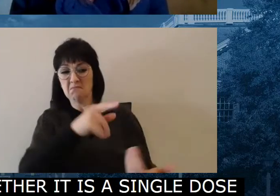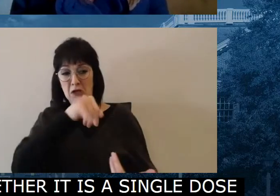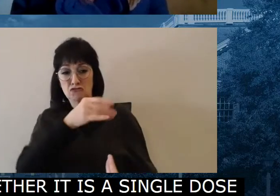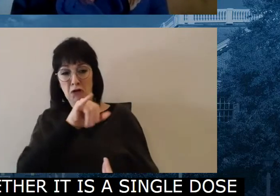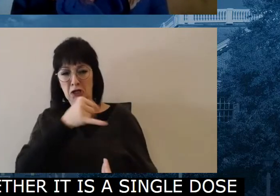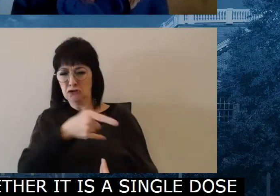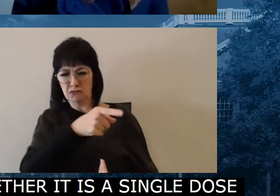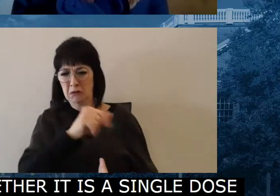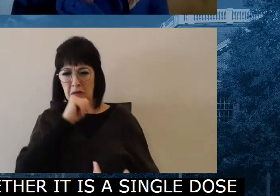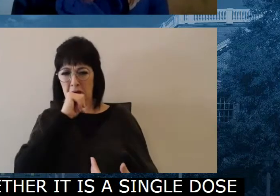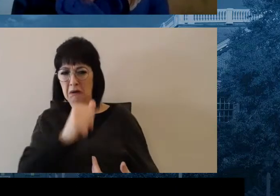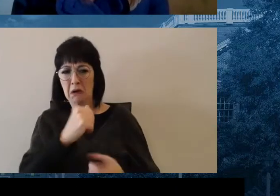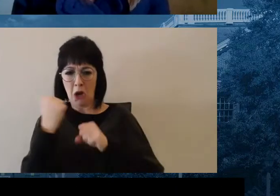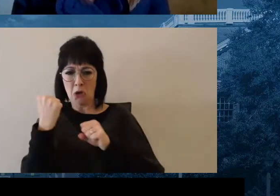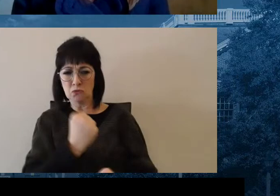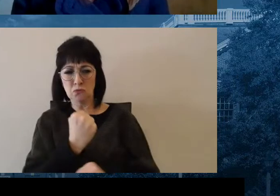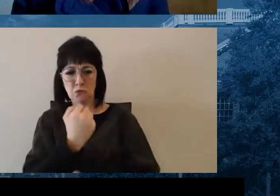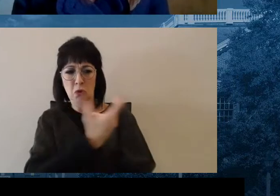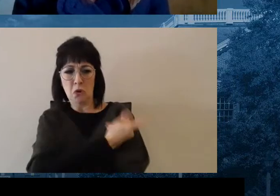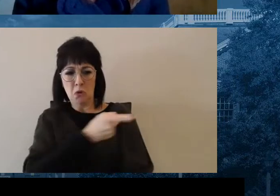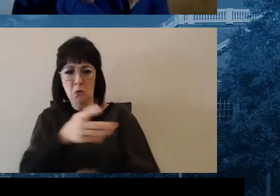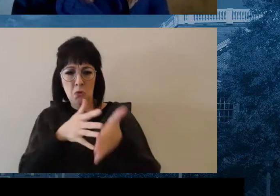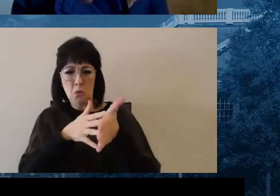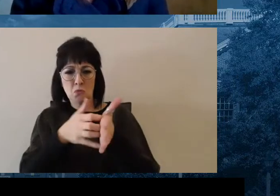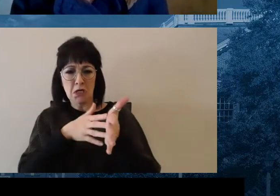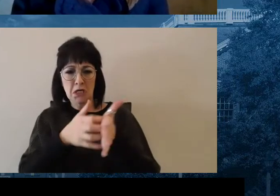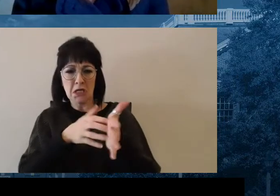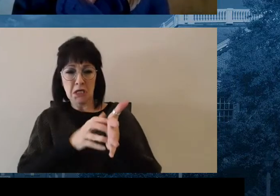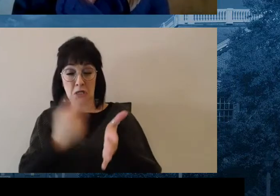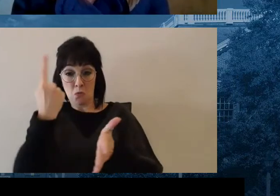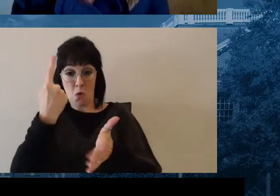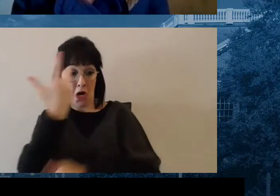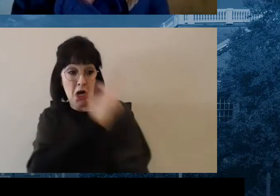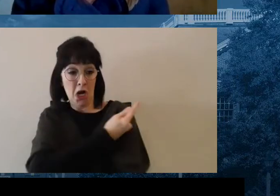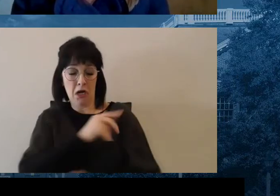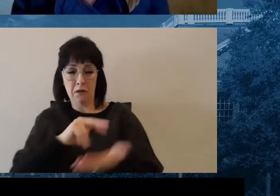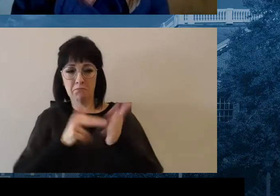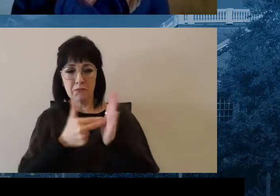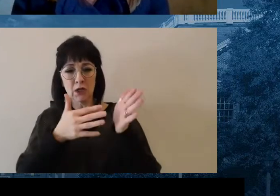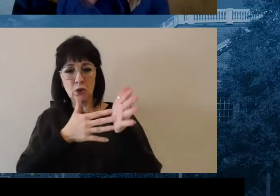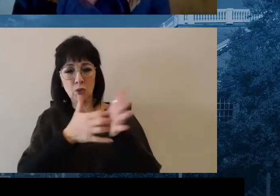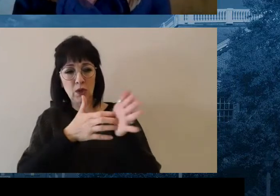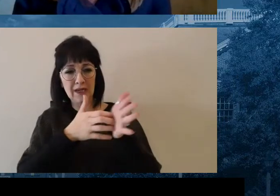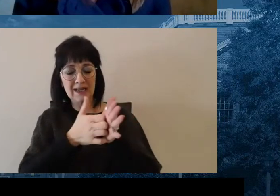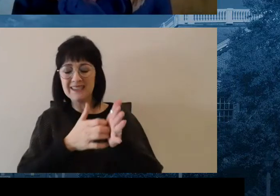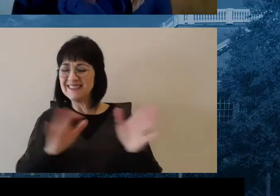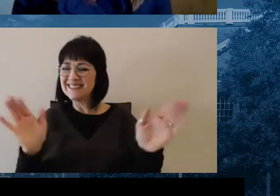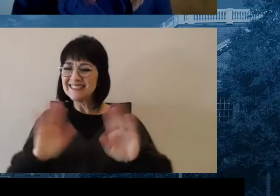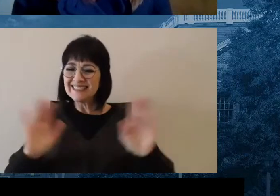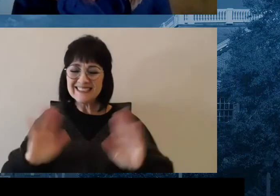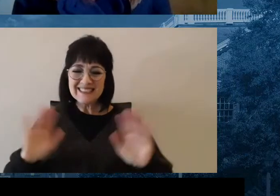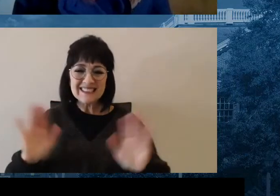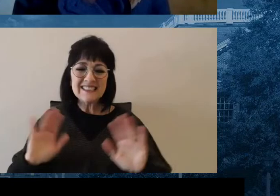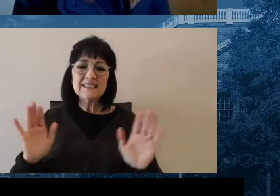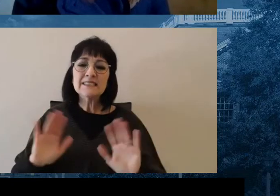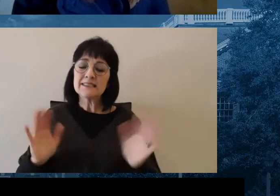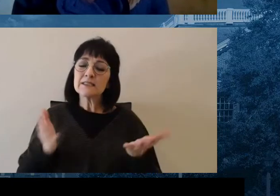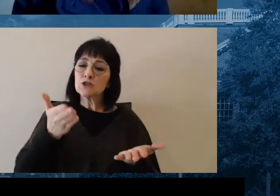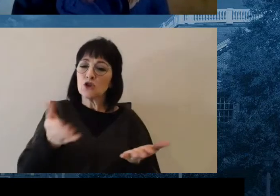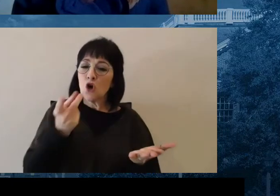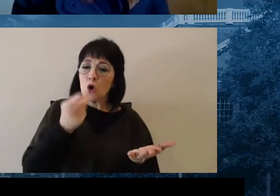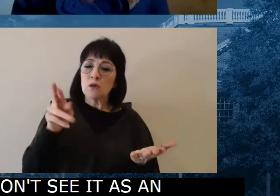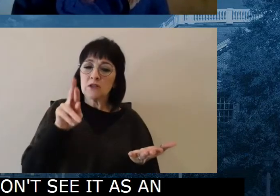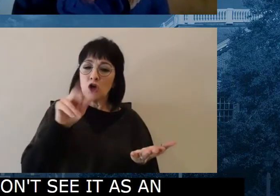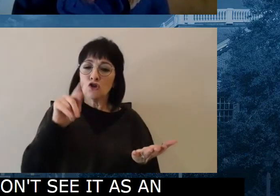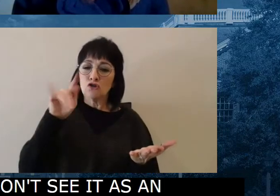an incredible and exciting new tool in the toolbox to add more vaccine into the pool, and also to make it easier for those